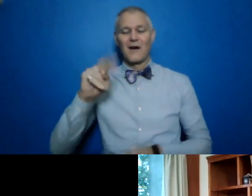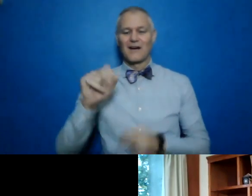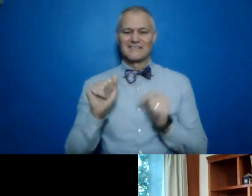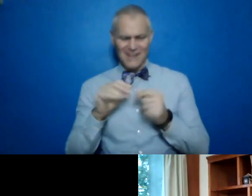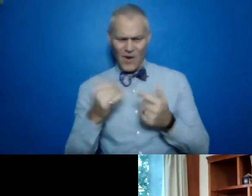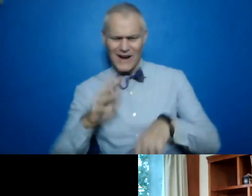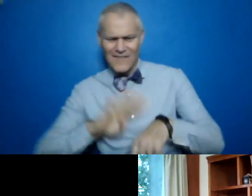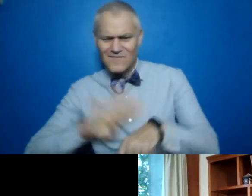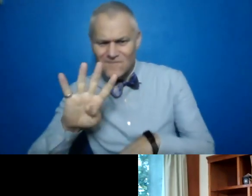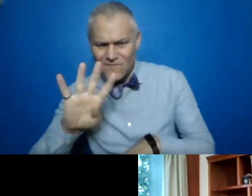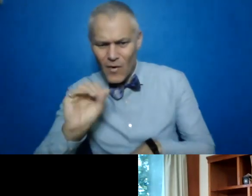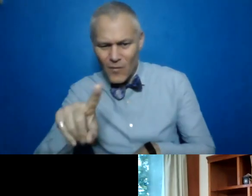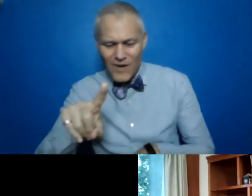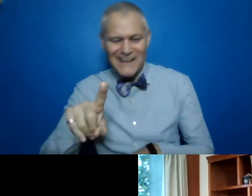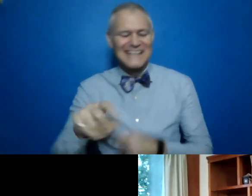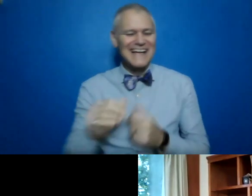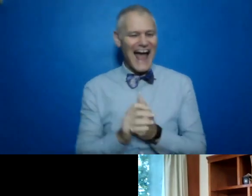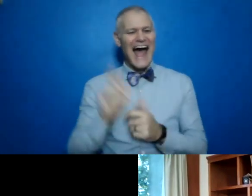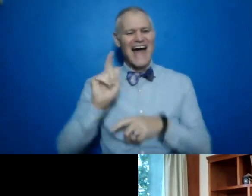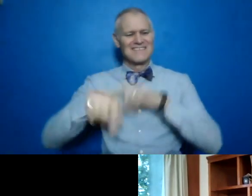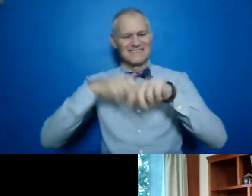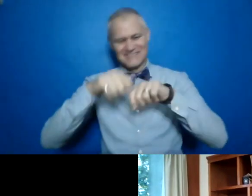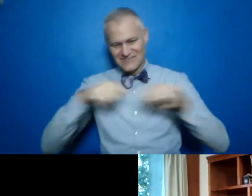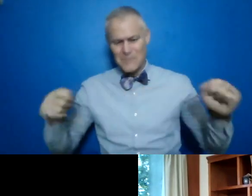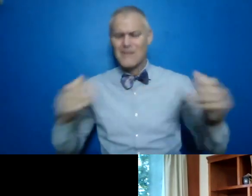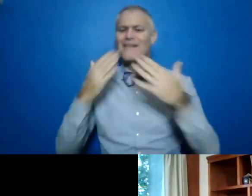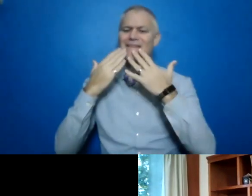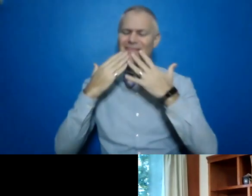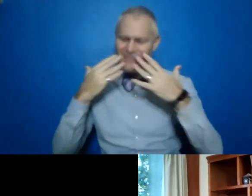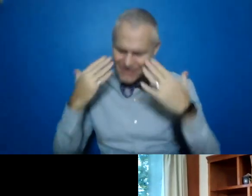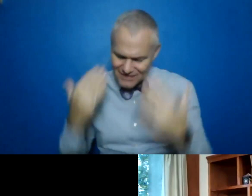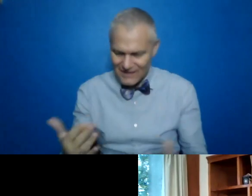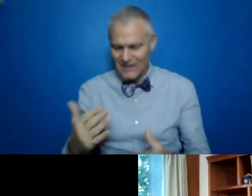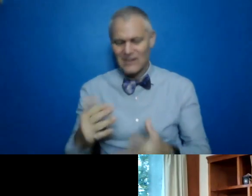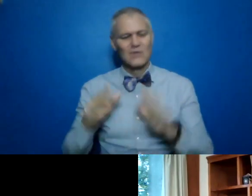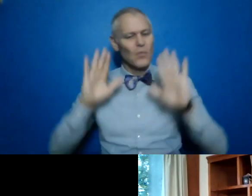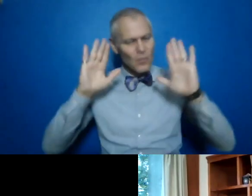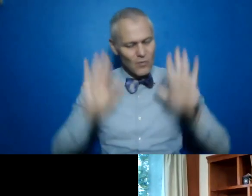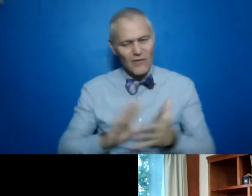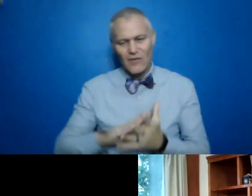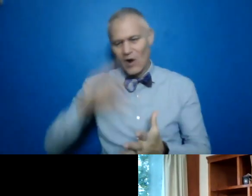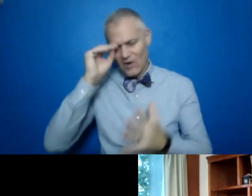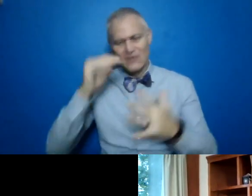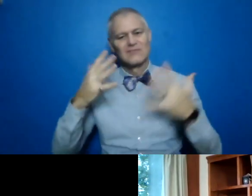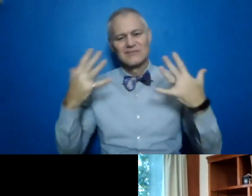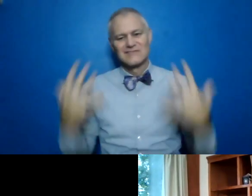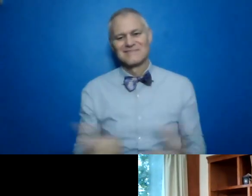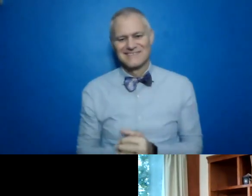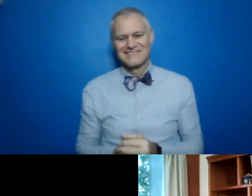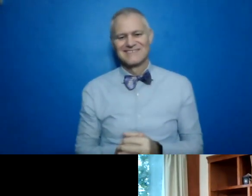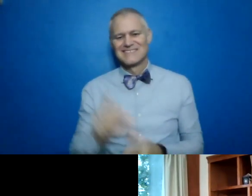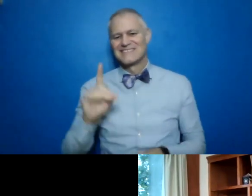okay. I'm going to have to close now. Thank you so much. This was really wonderful, and we learned a lot. Thank you. Yeah, I enjoyed